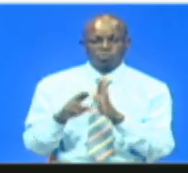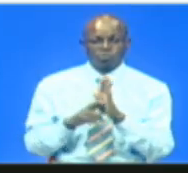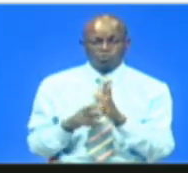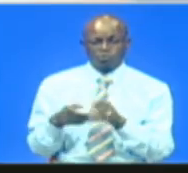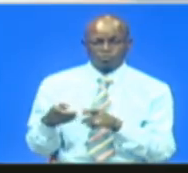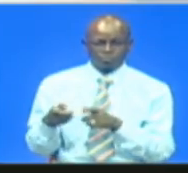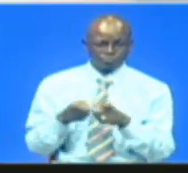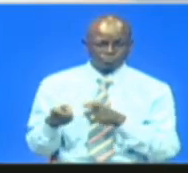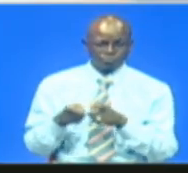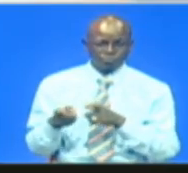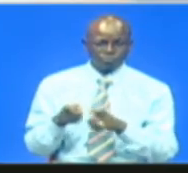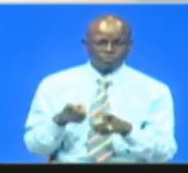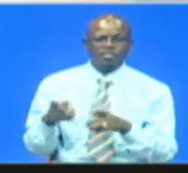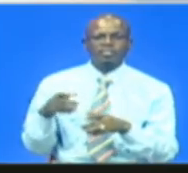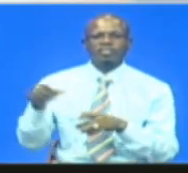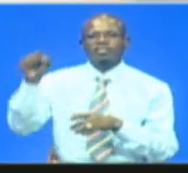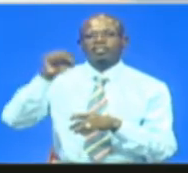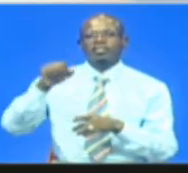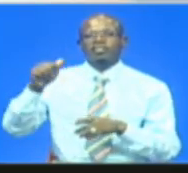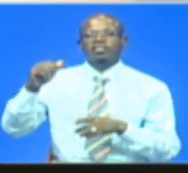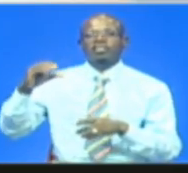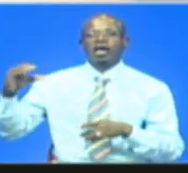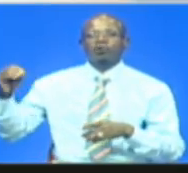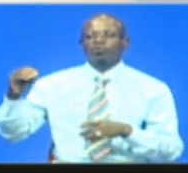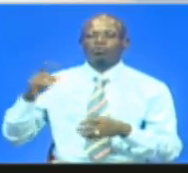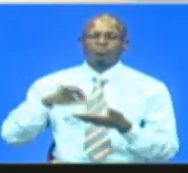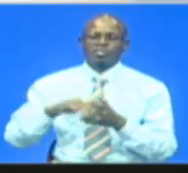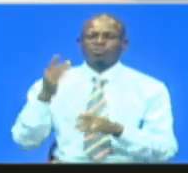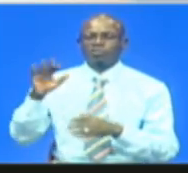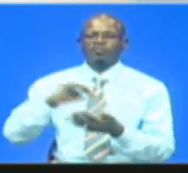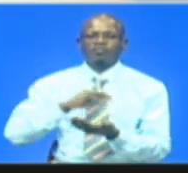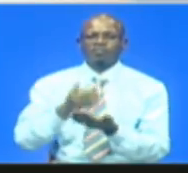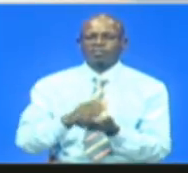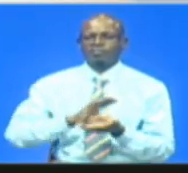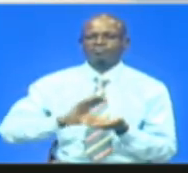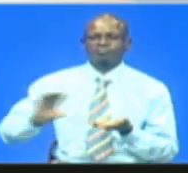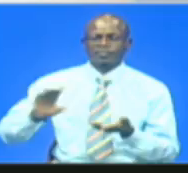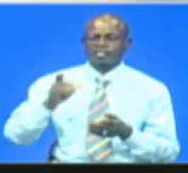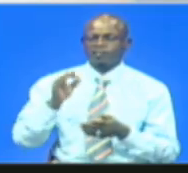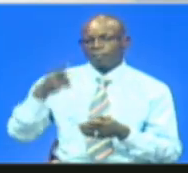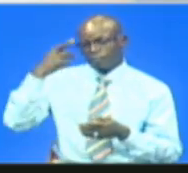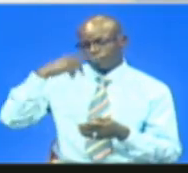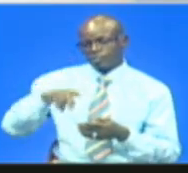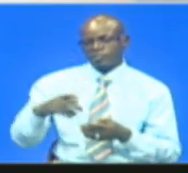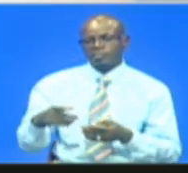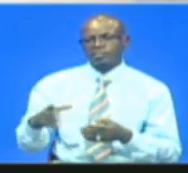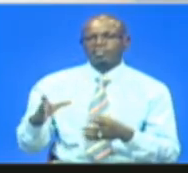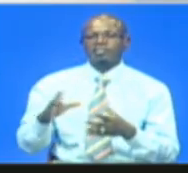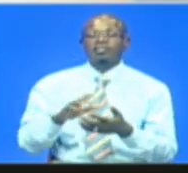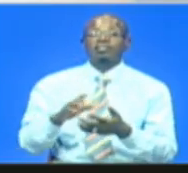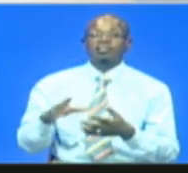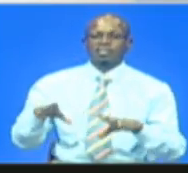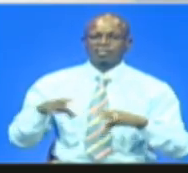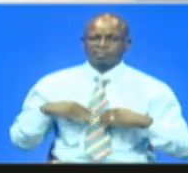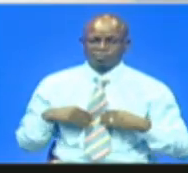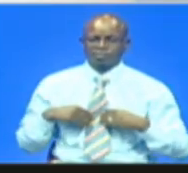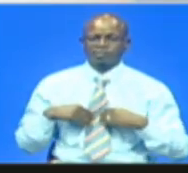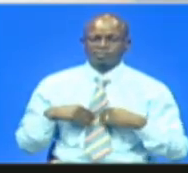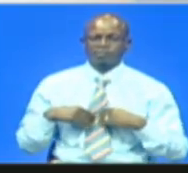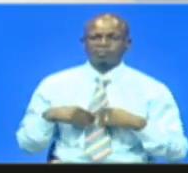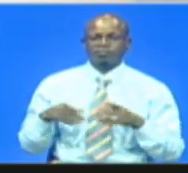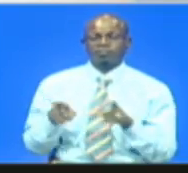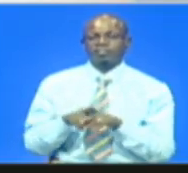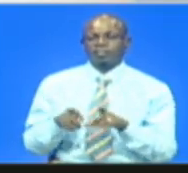deposit-taking SACCOs, will also be expanded if the policy is adopted as it currently stands.